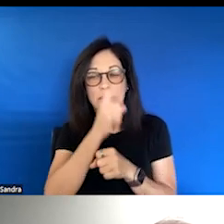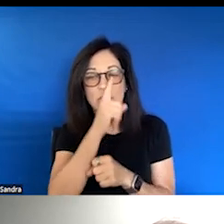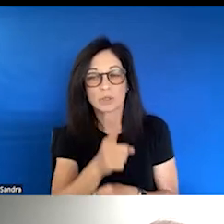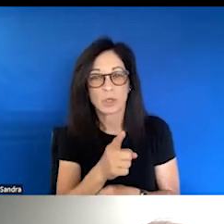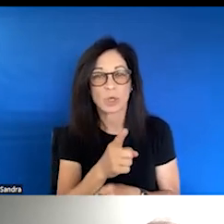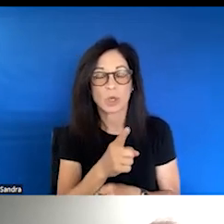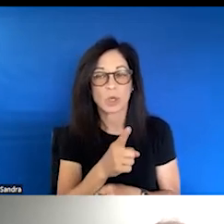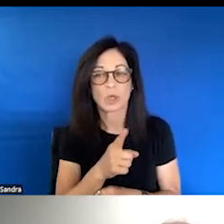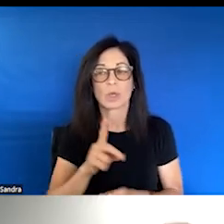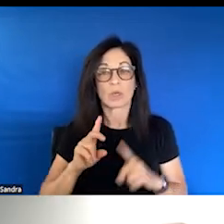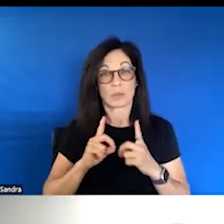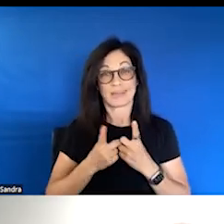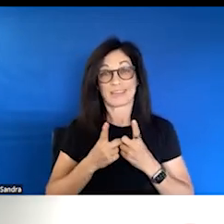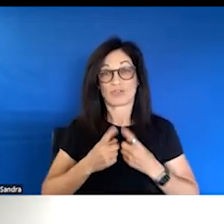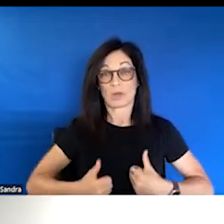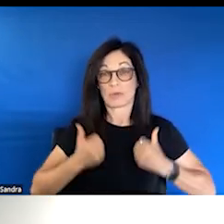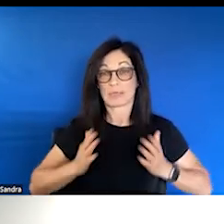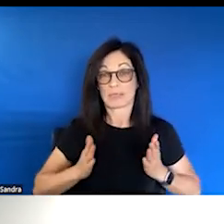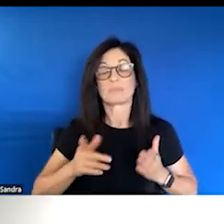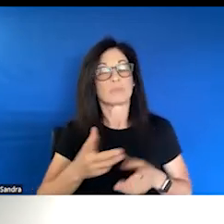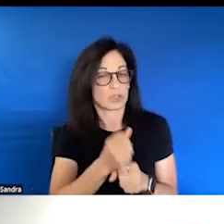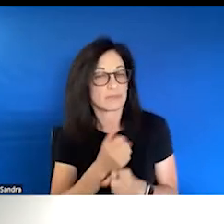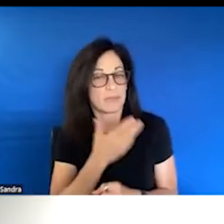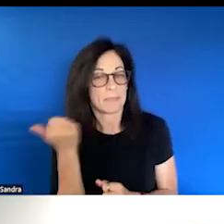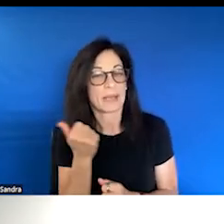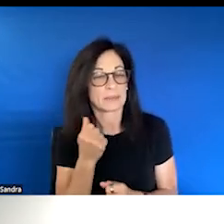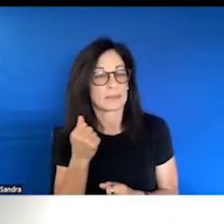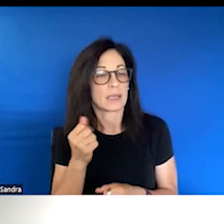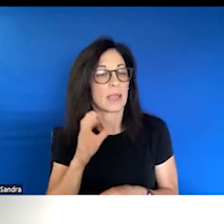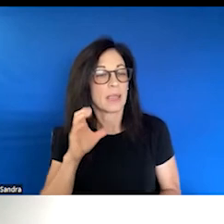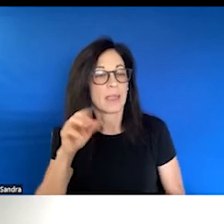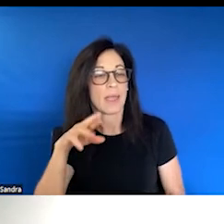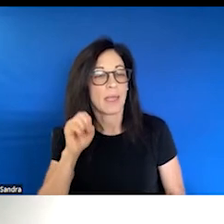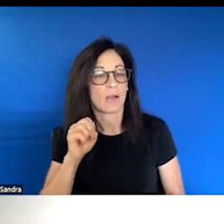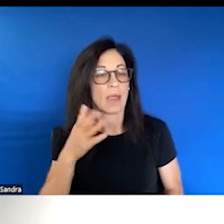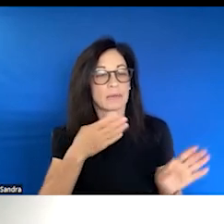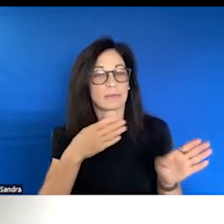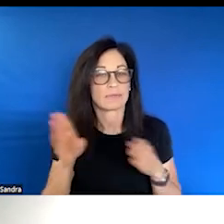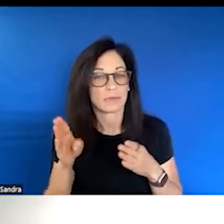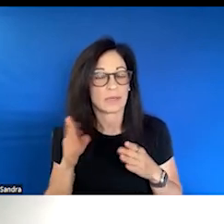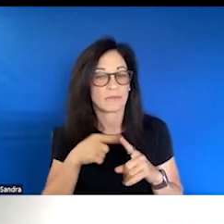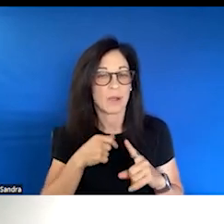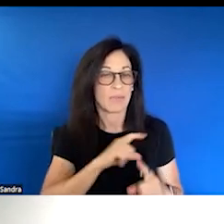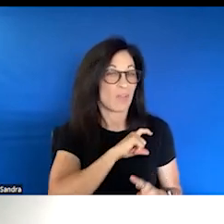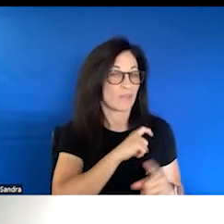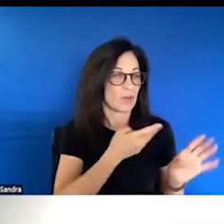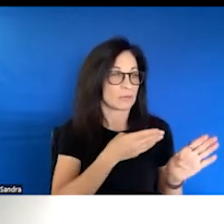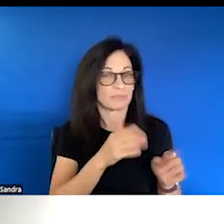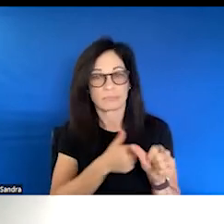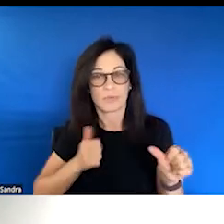the district residents were receiving the best care and diverting from law enforcement if it was